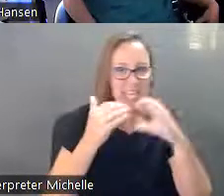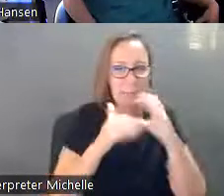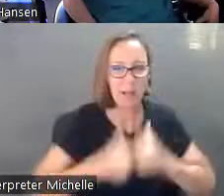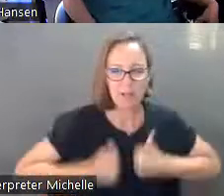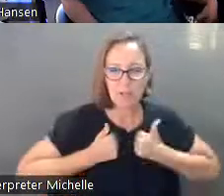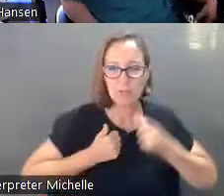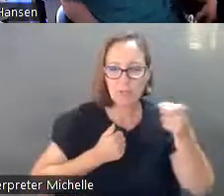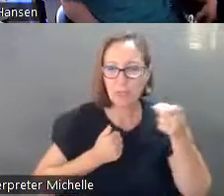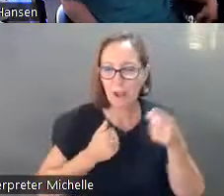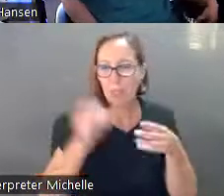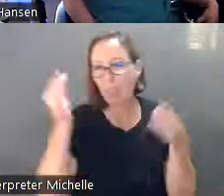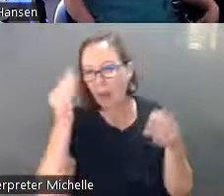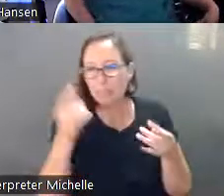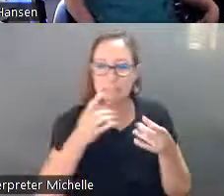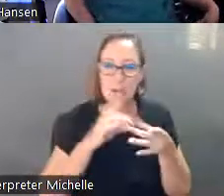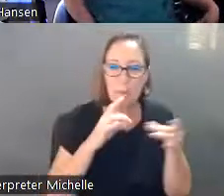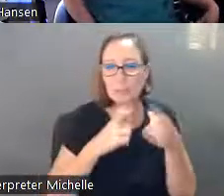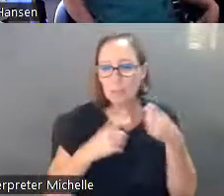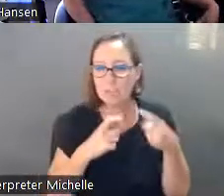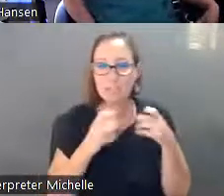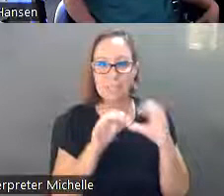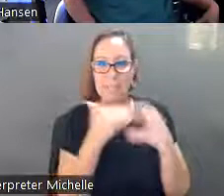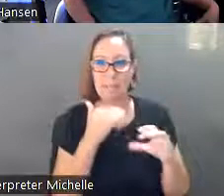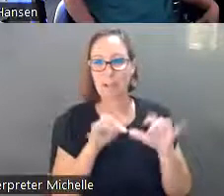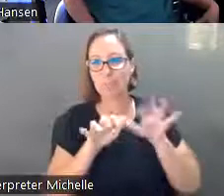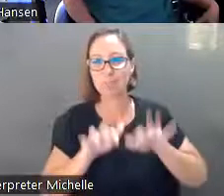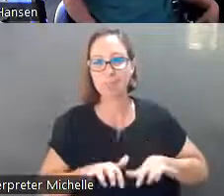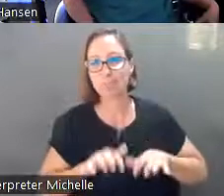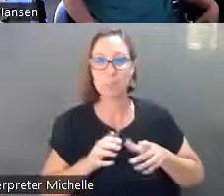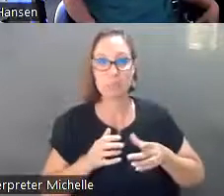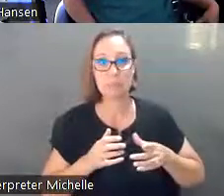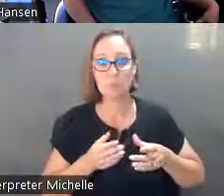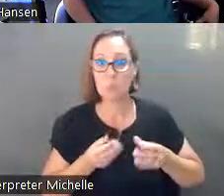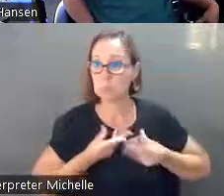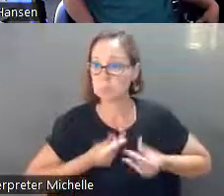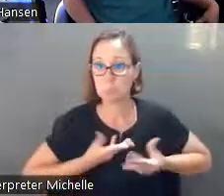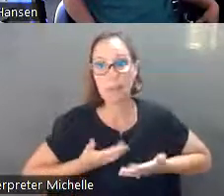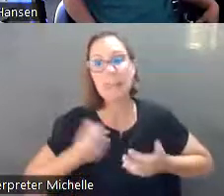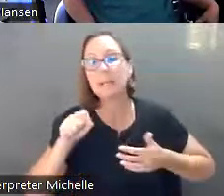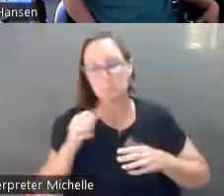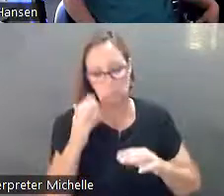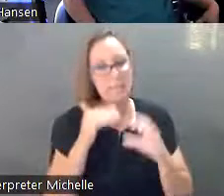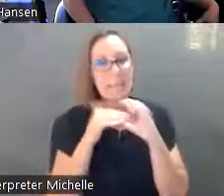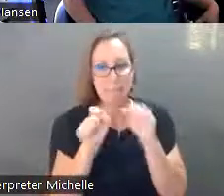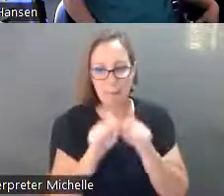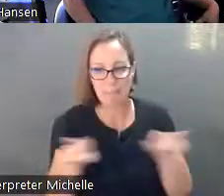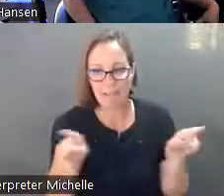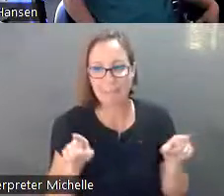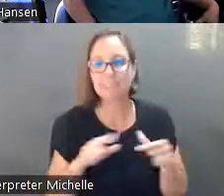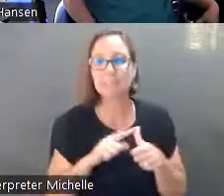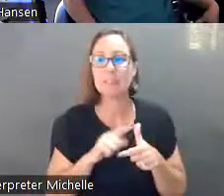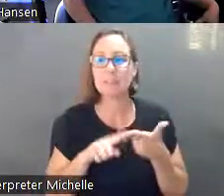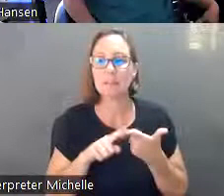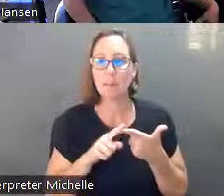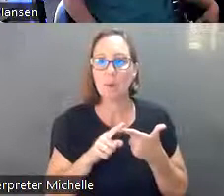comments, questions, you can also email us there. So yes, we will be sending out kind of email blasts. There will be